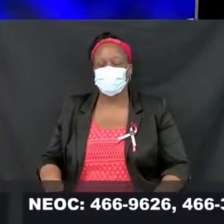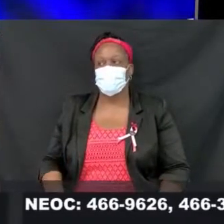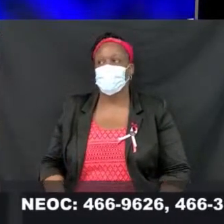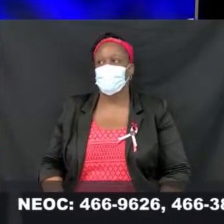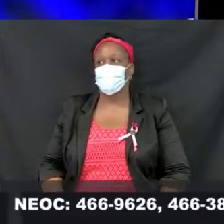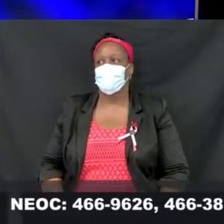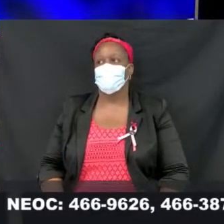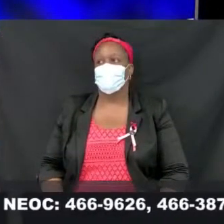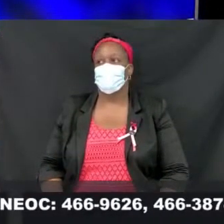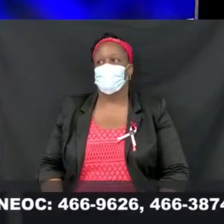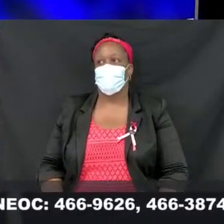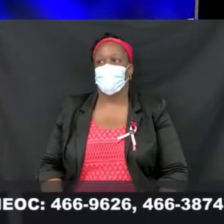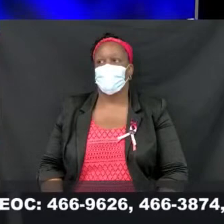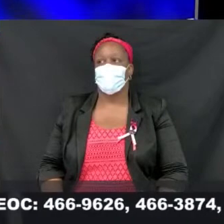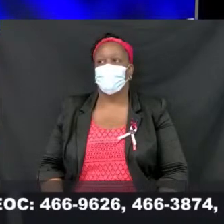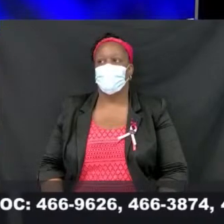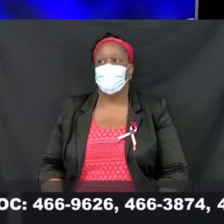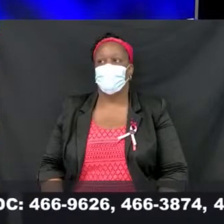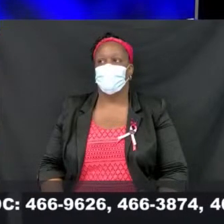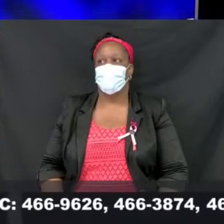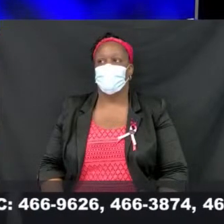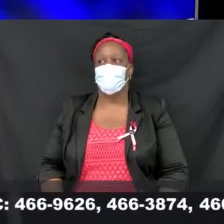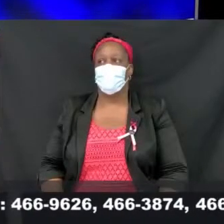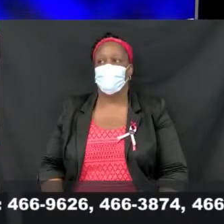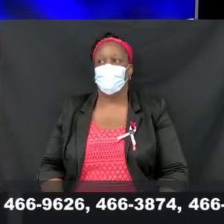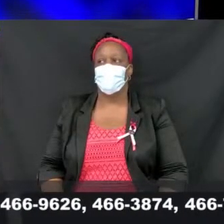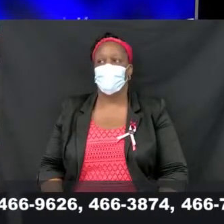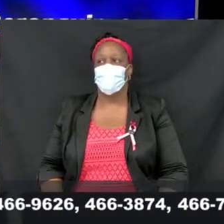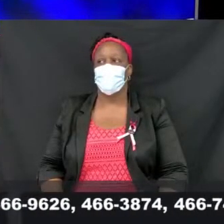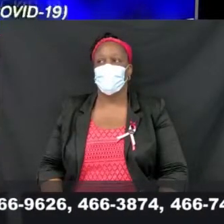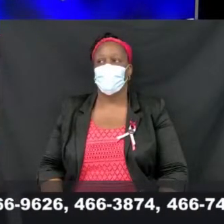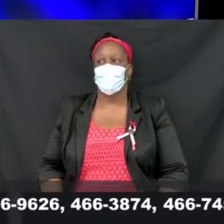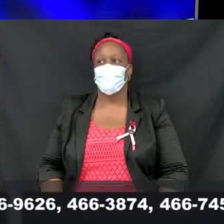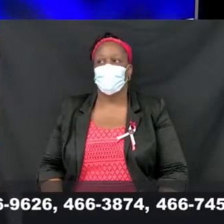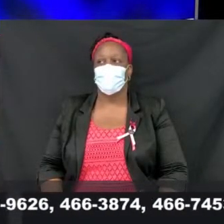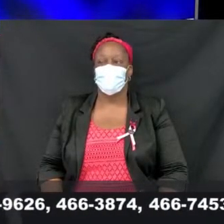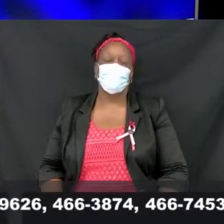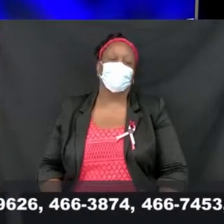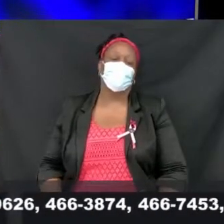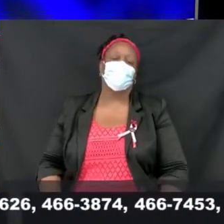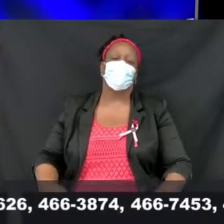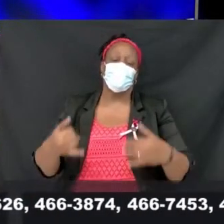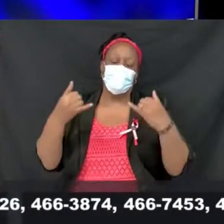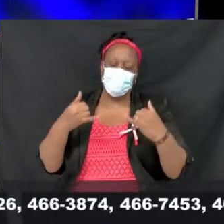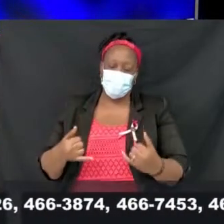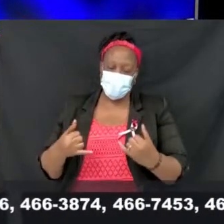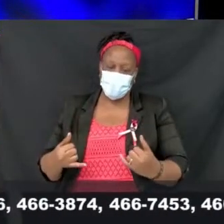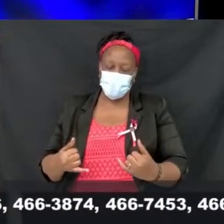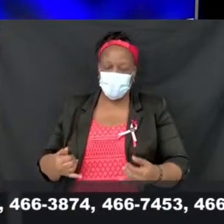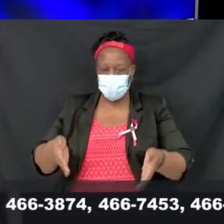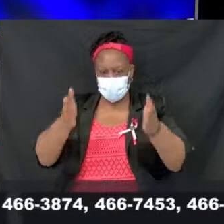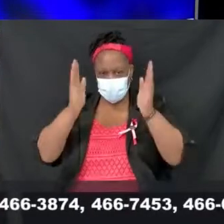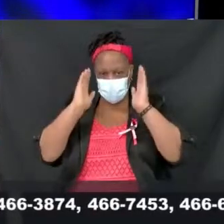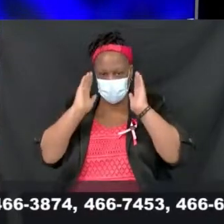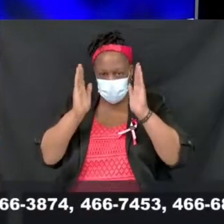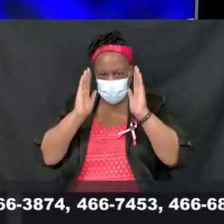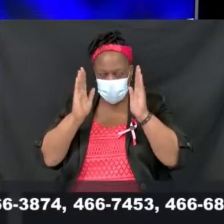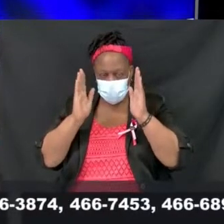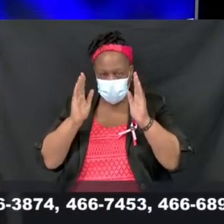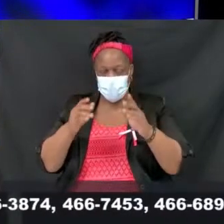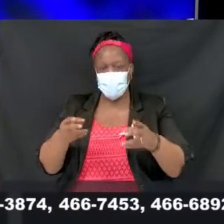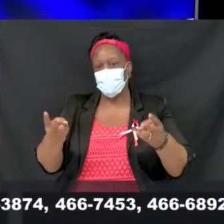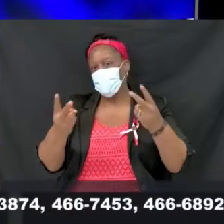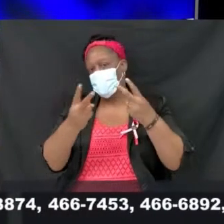We have said all along that our primary focus is the safety and security of all of our citizens